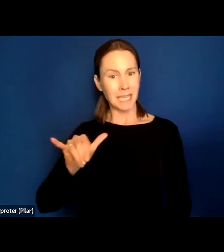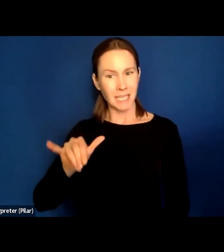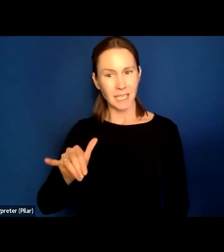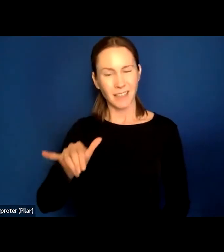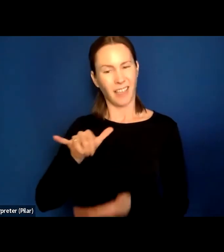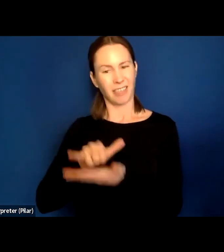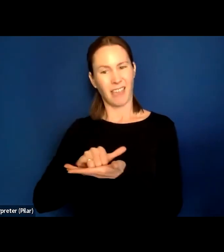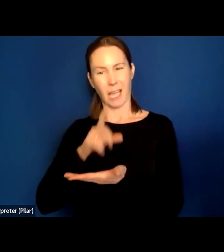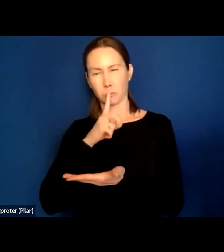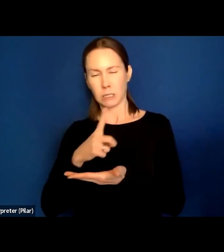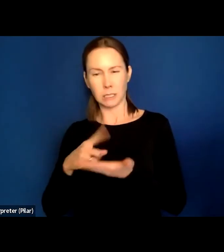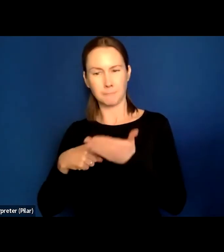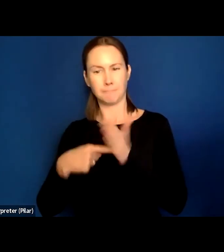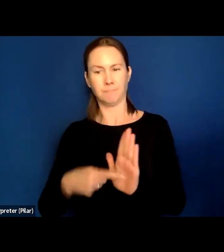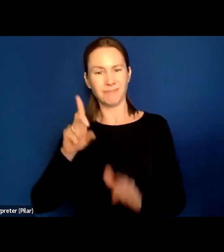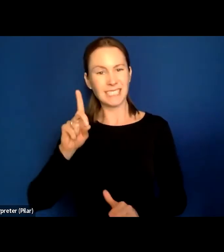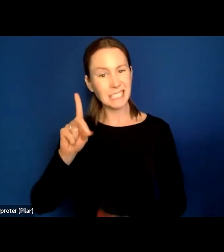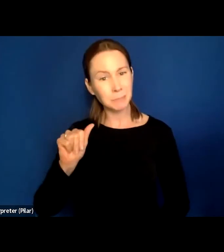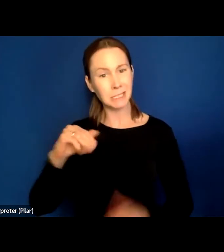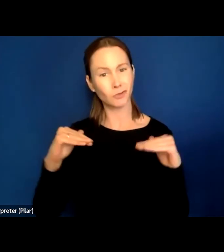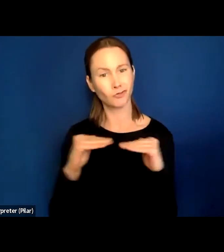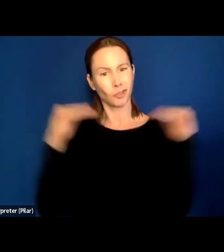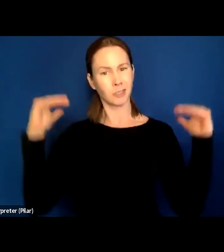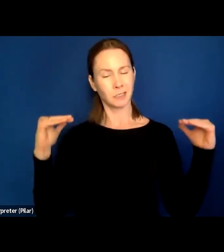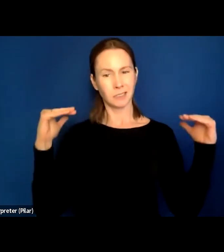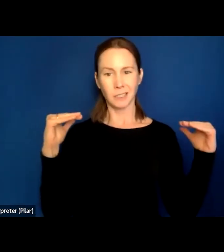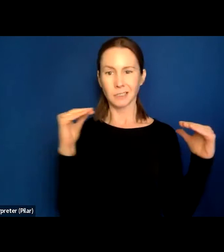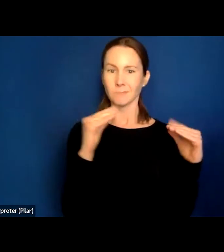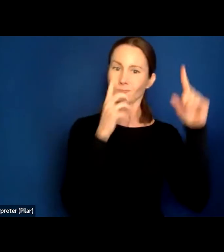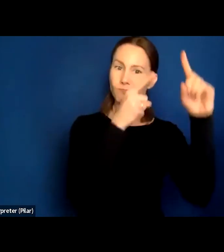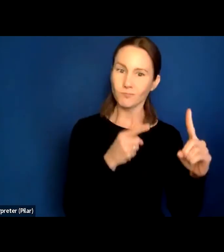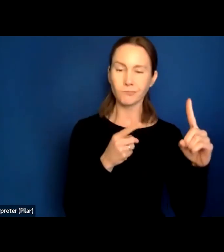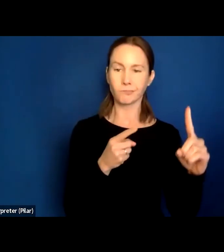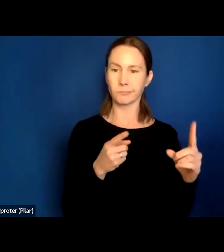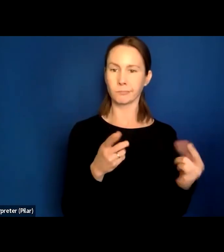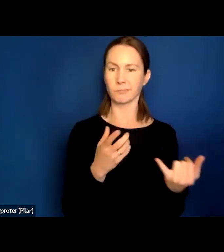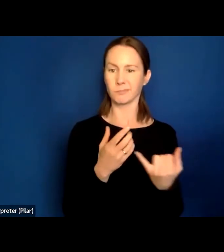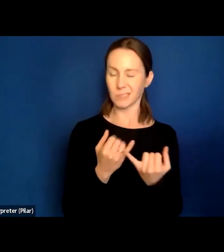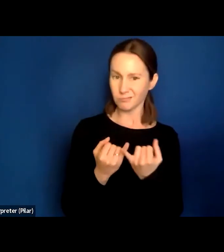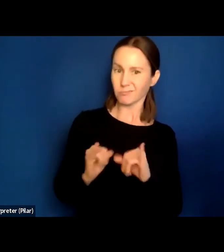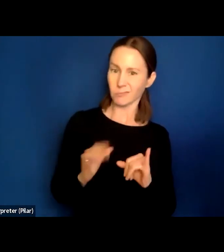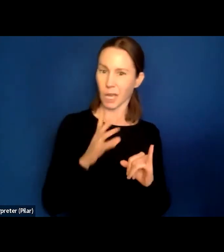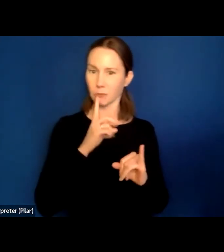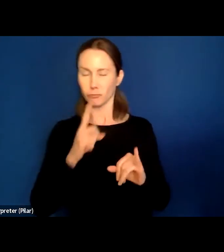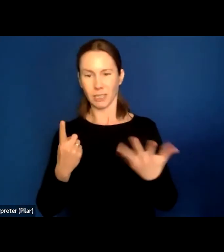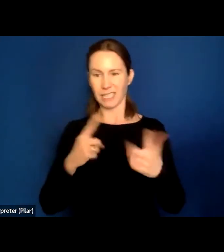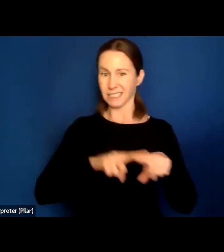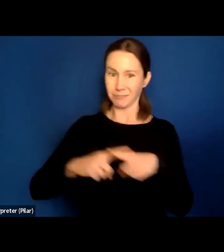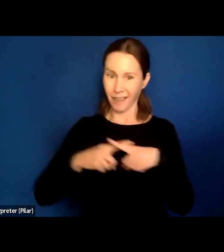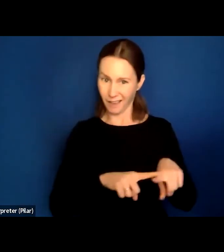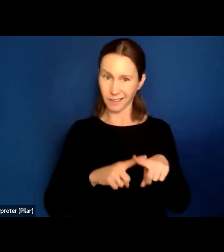foregrounds disability justice principles of interdependence and leadership by those most impacted,